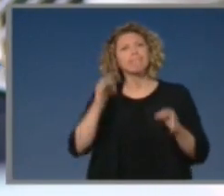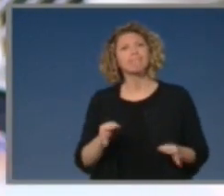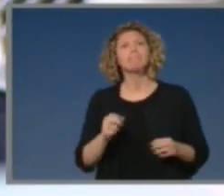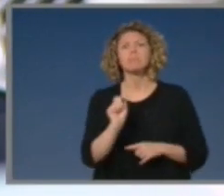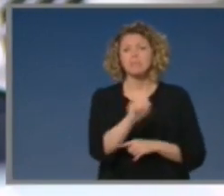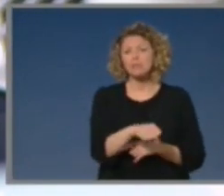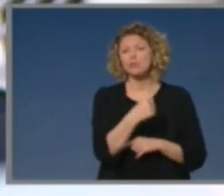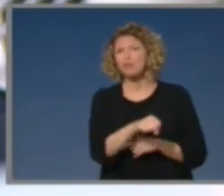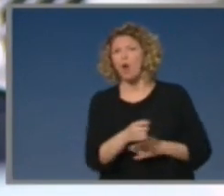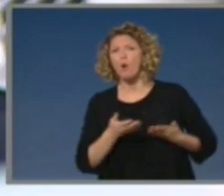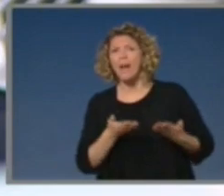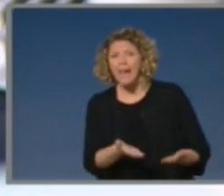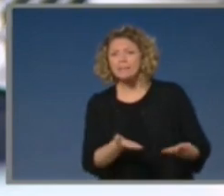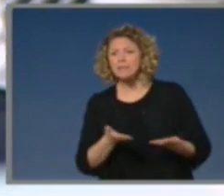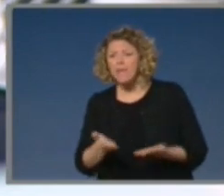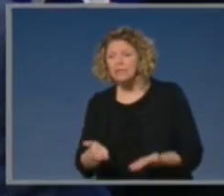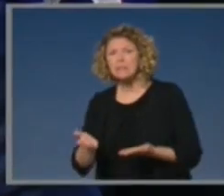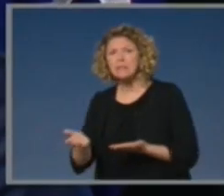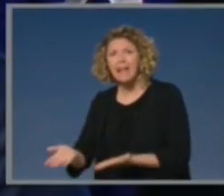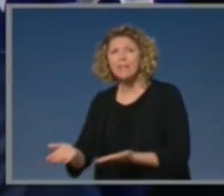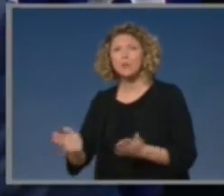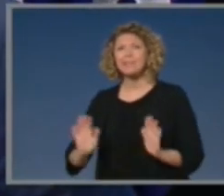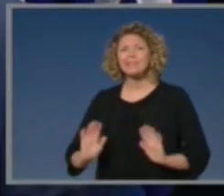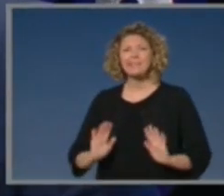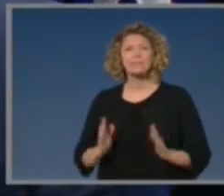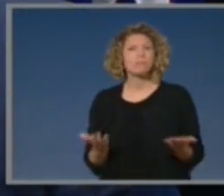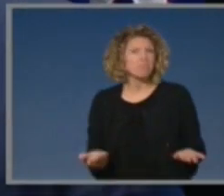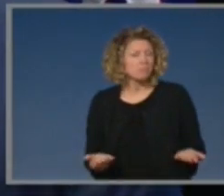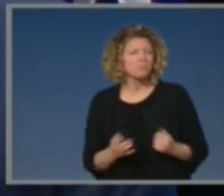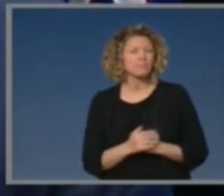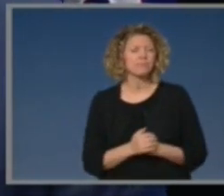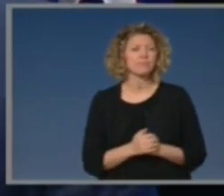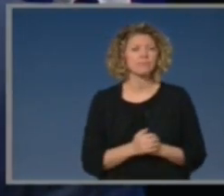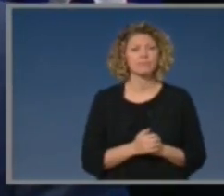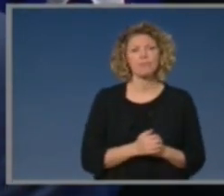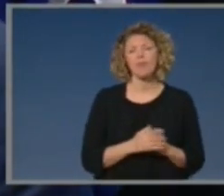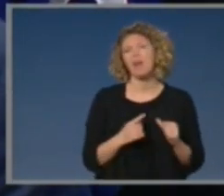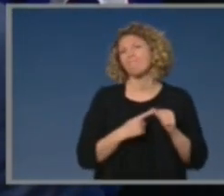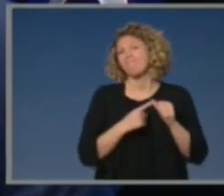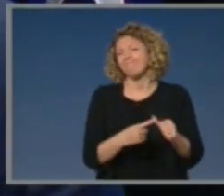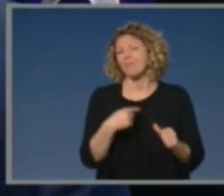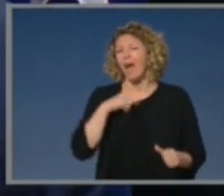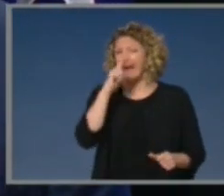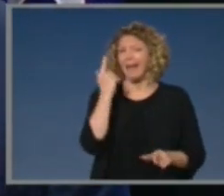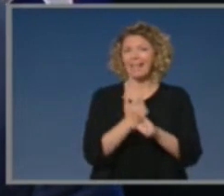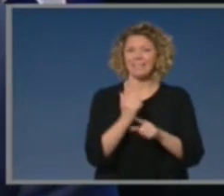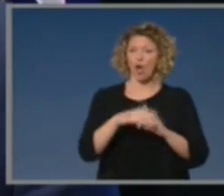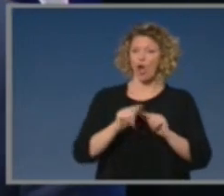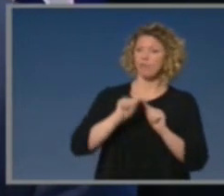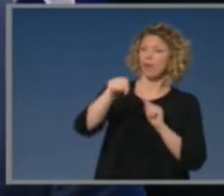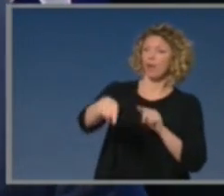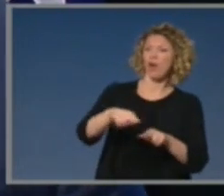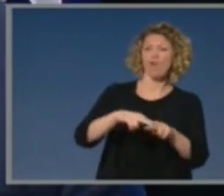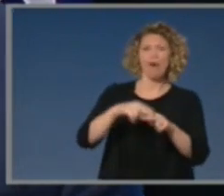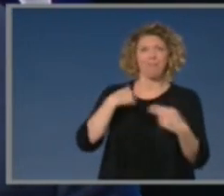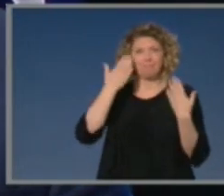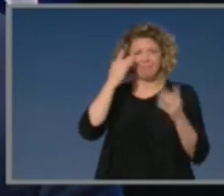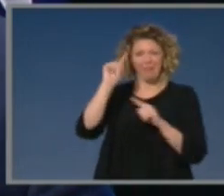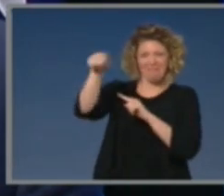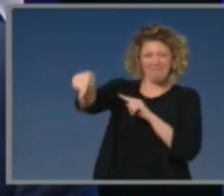from Friday? Well, I can't preempt decisions of Friday. The National Cabinet, particularly on these issues, where the Commonwealth has